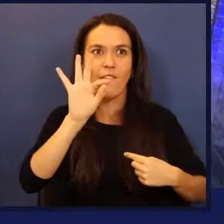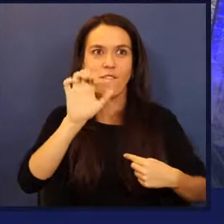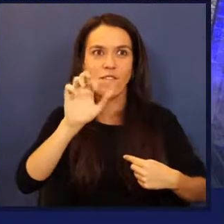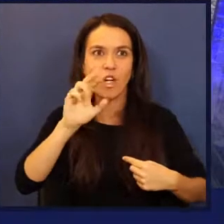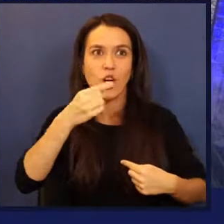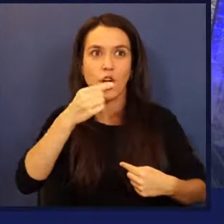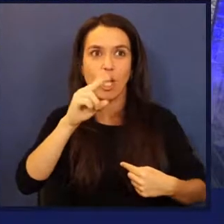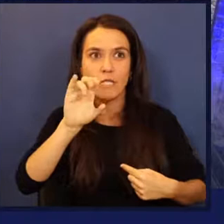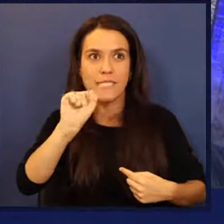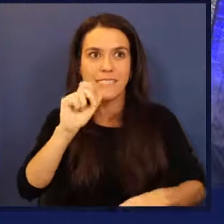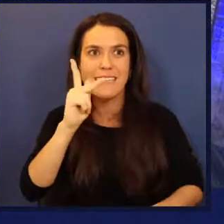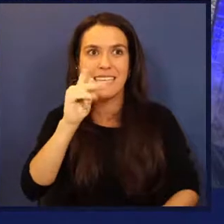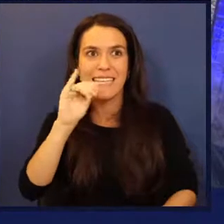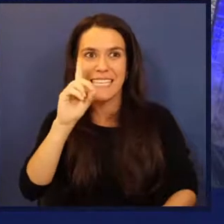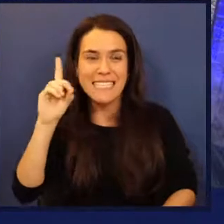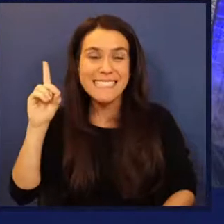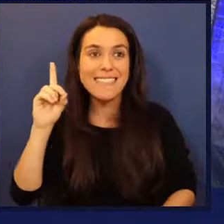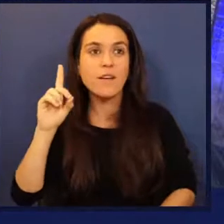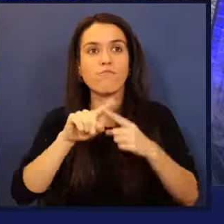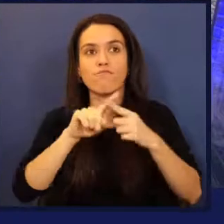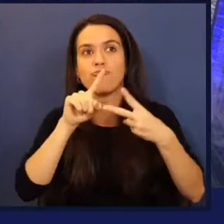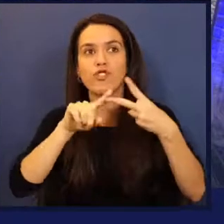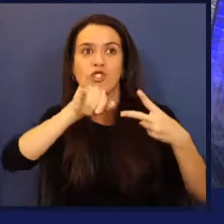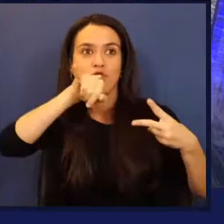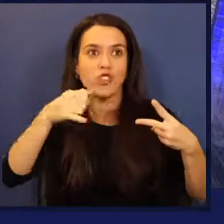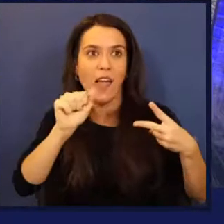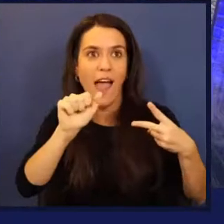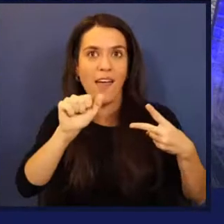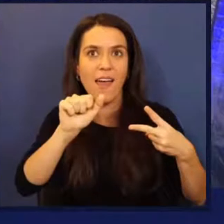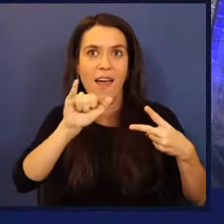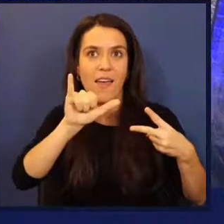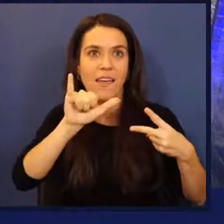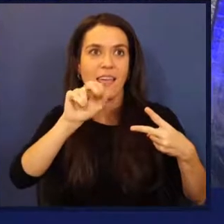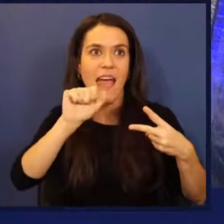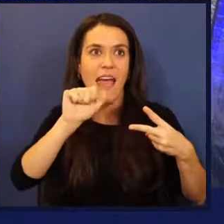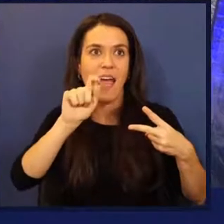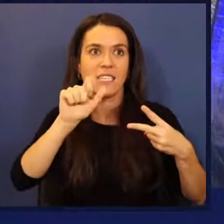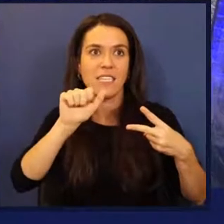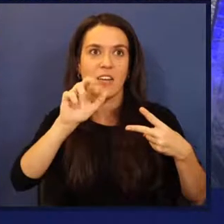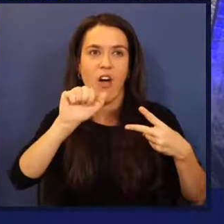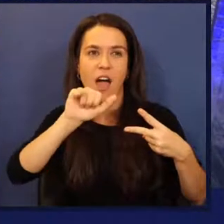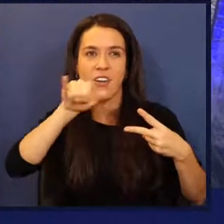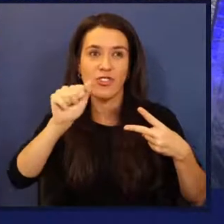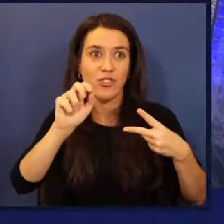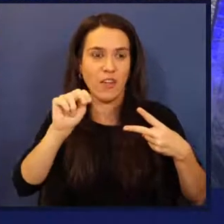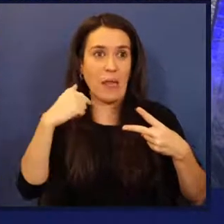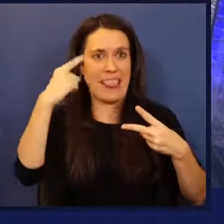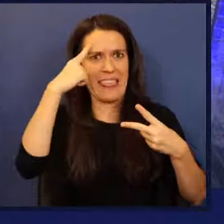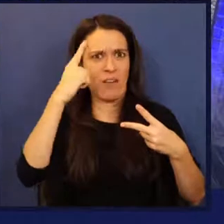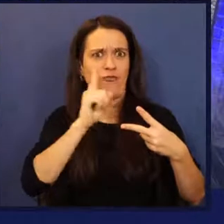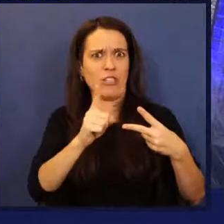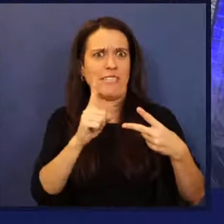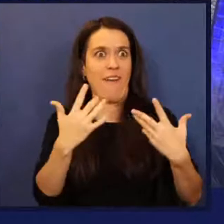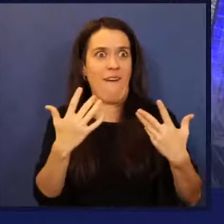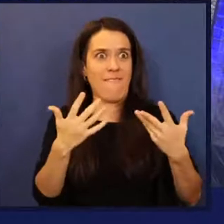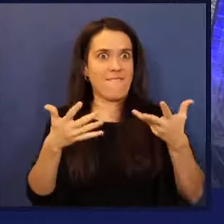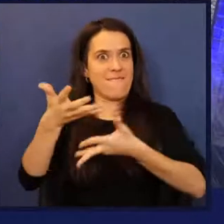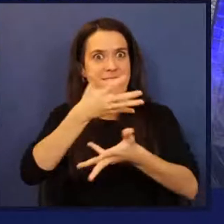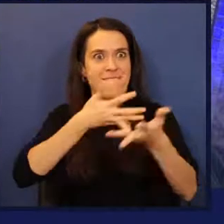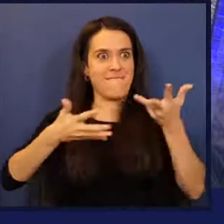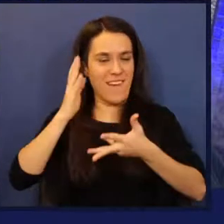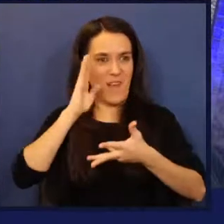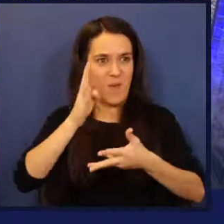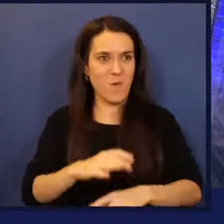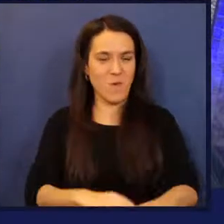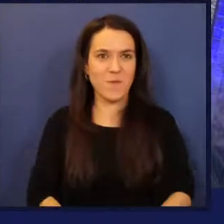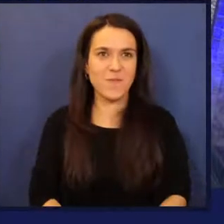from Avanade here today to talk to us about some of these solutions. And the other advanced topic that we